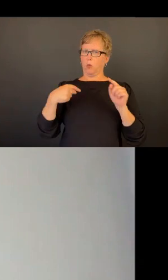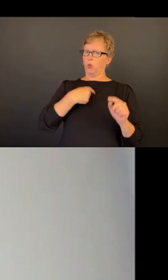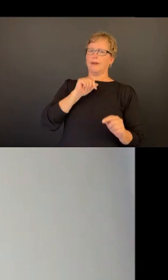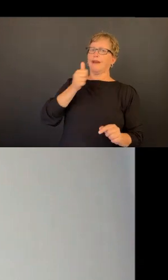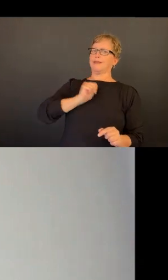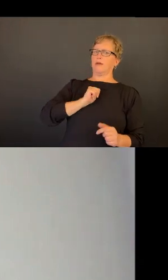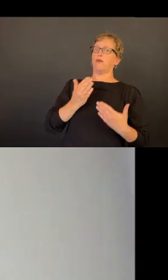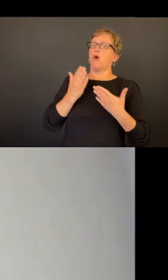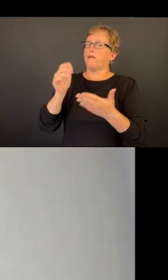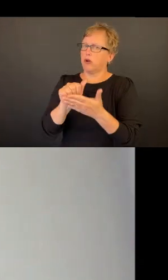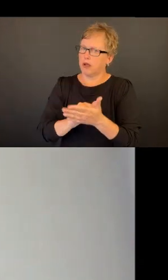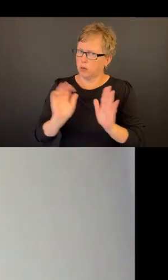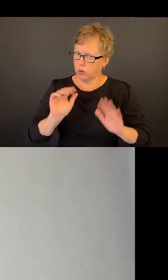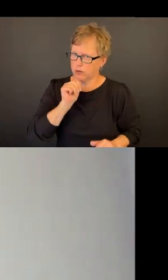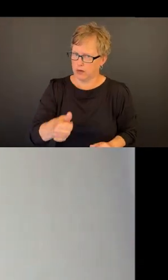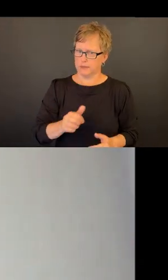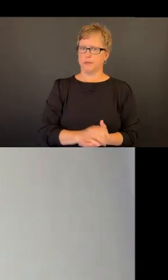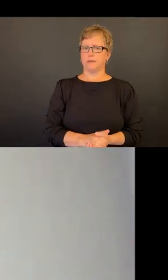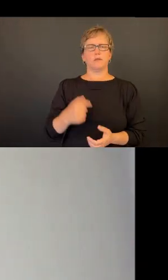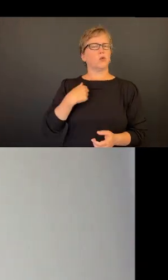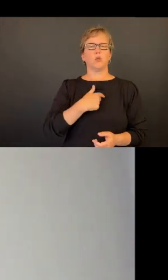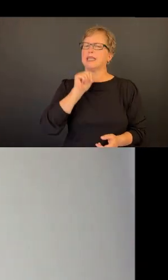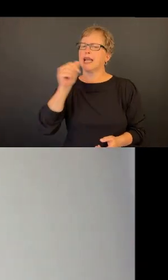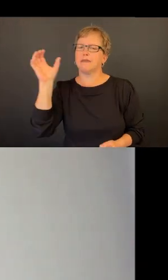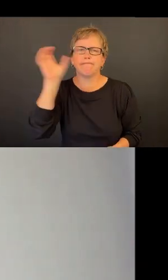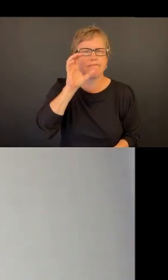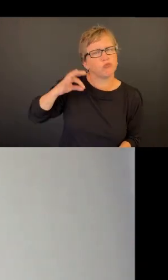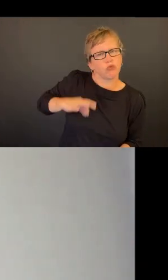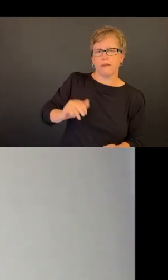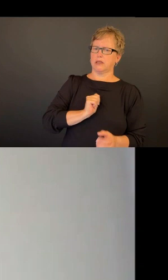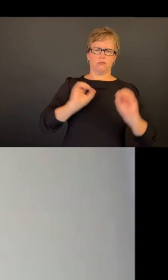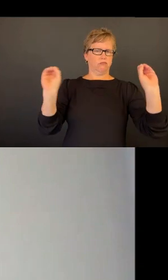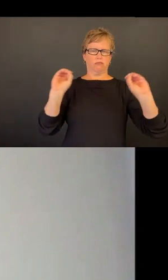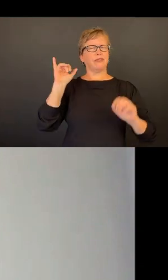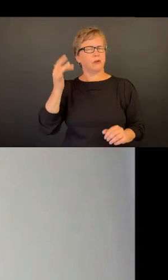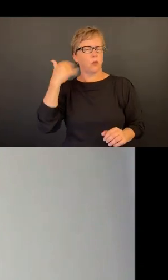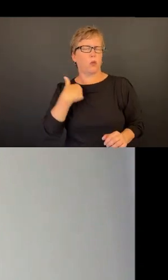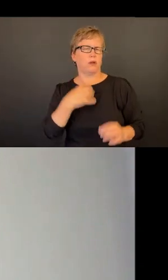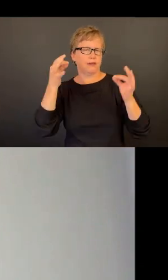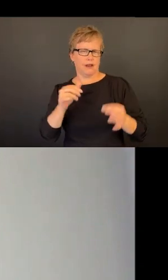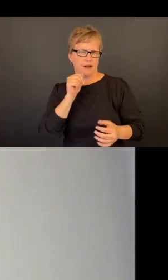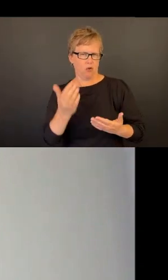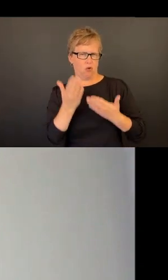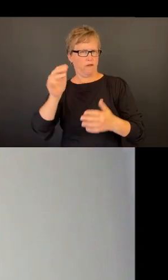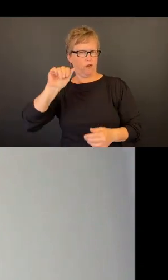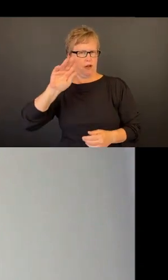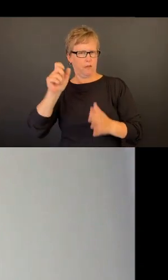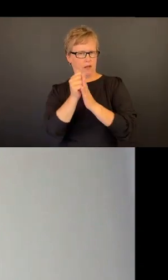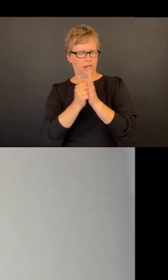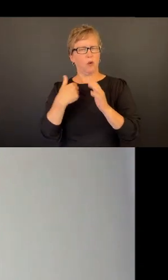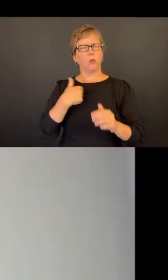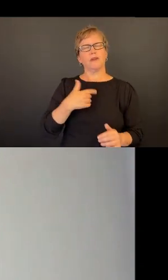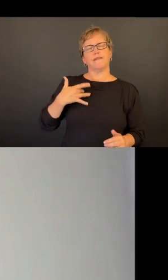accounts. And it speaks to our commitment to this program. There is no self-interest here at